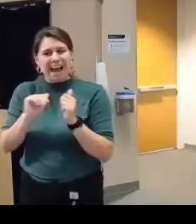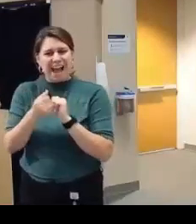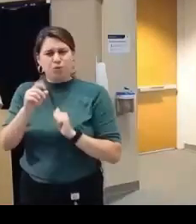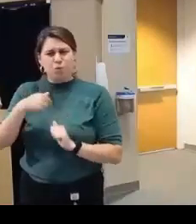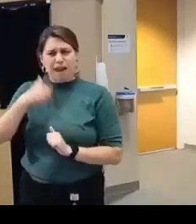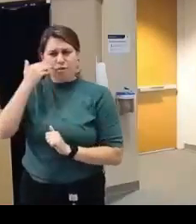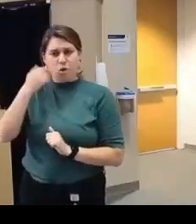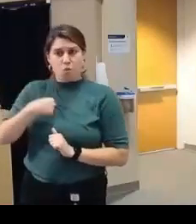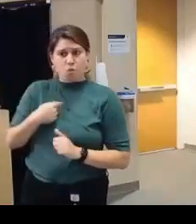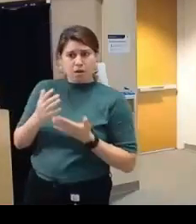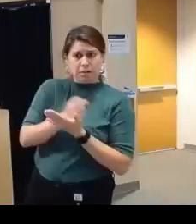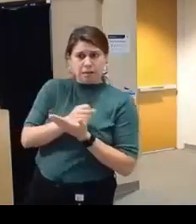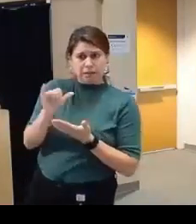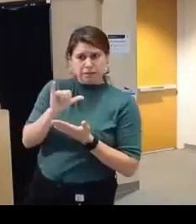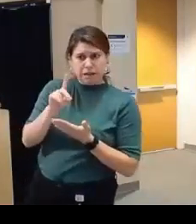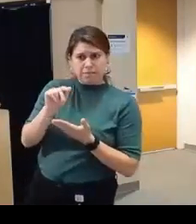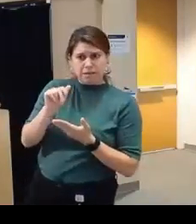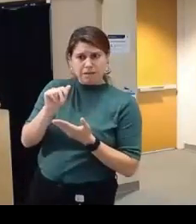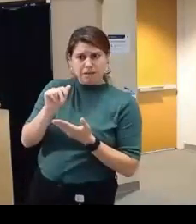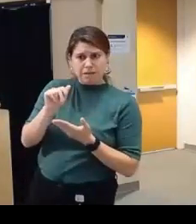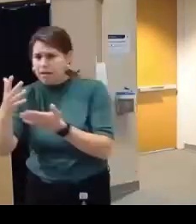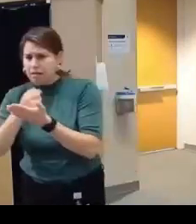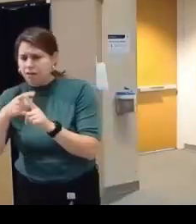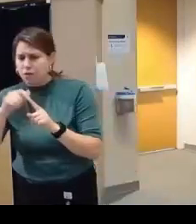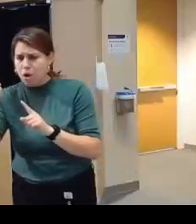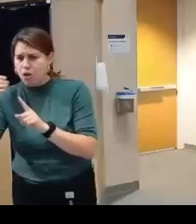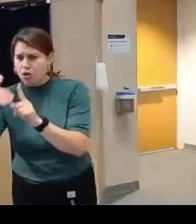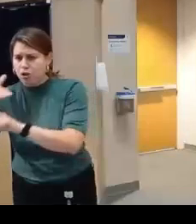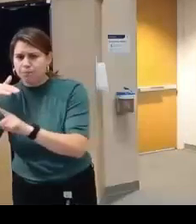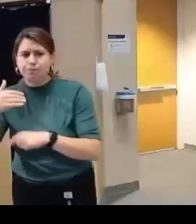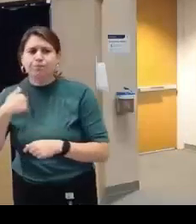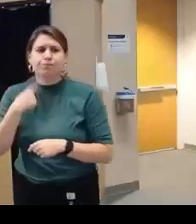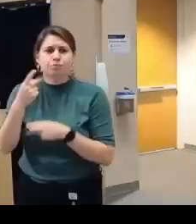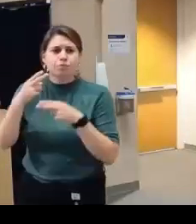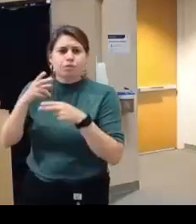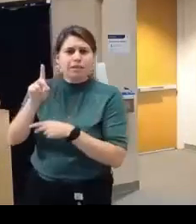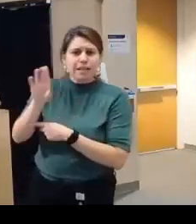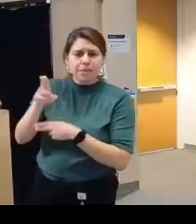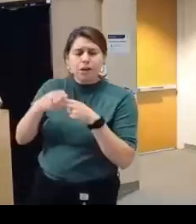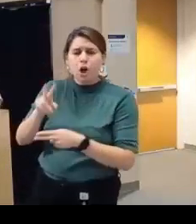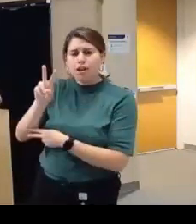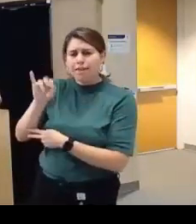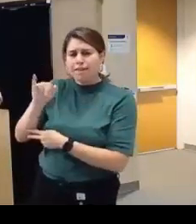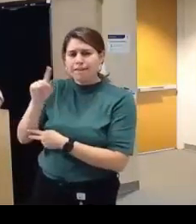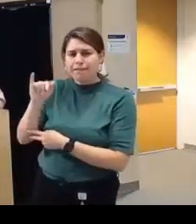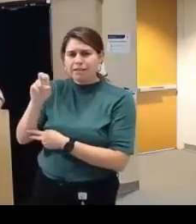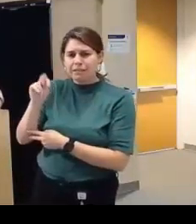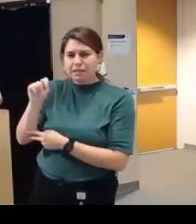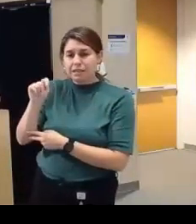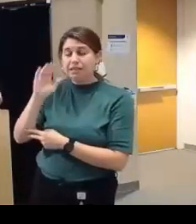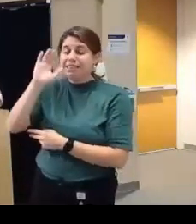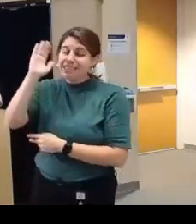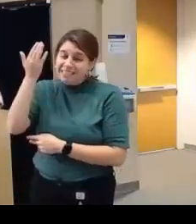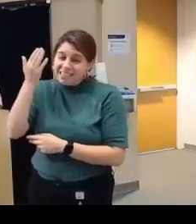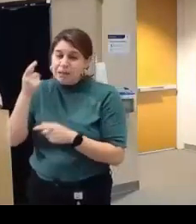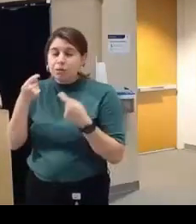data across different settings? And so there is this thing called Vizient, which is a database which supposedly tries to